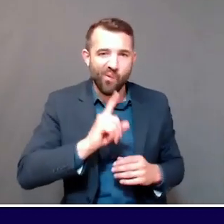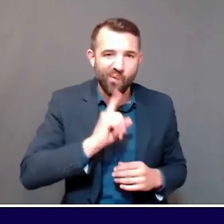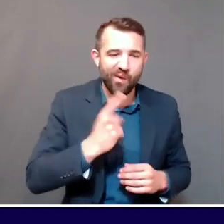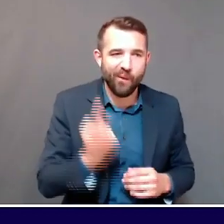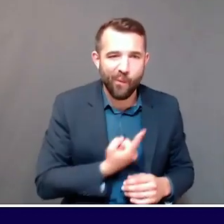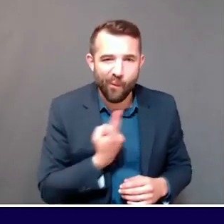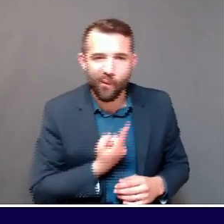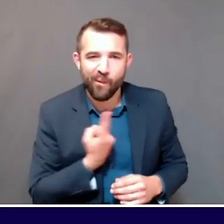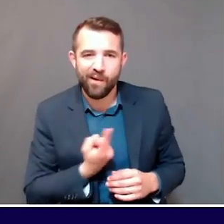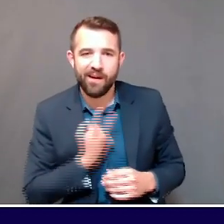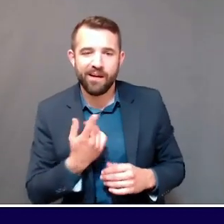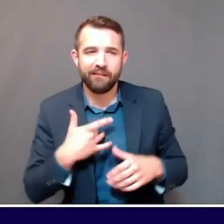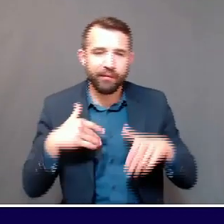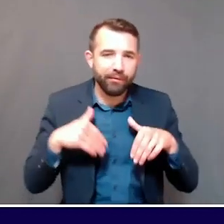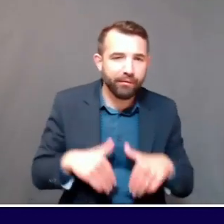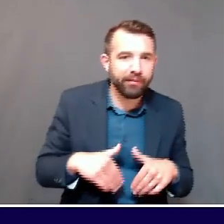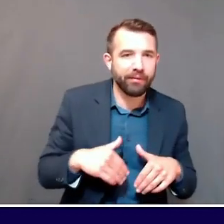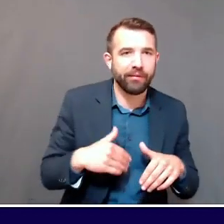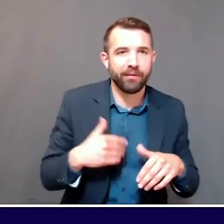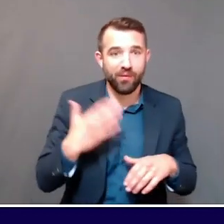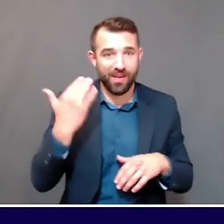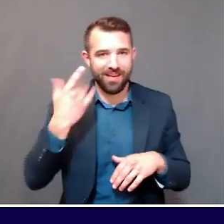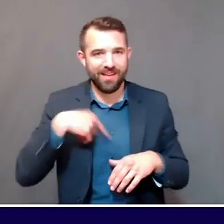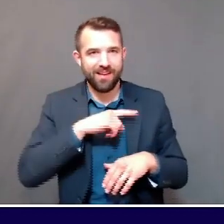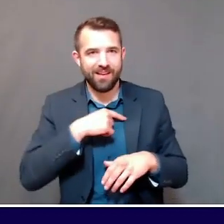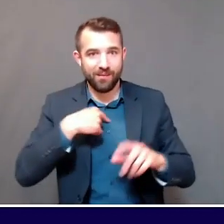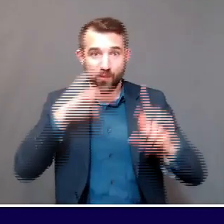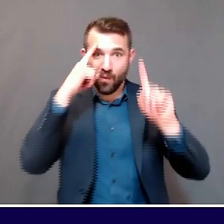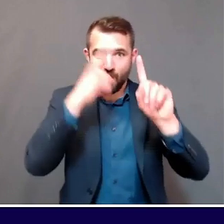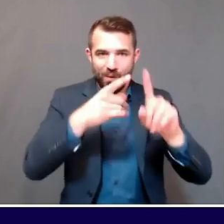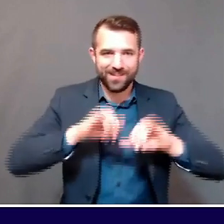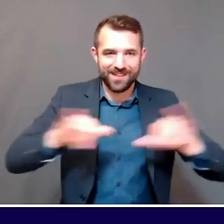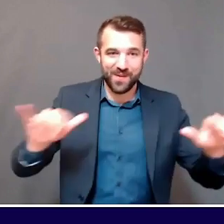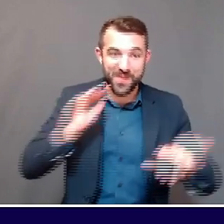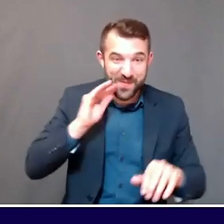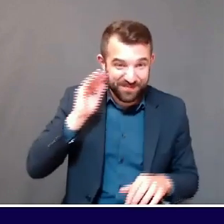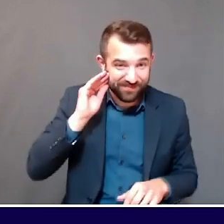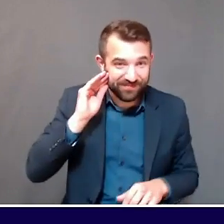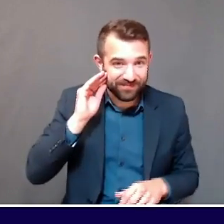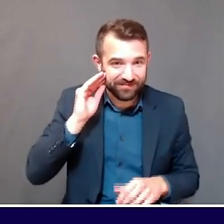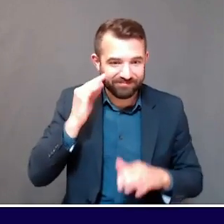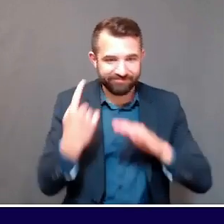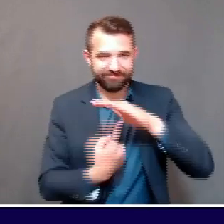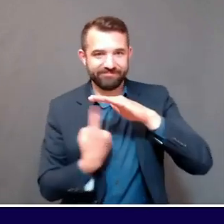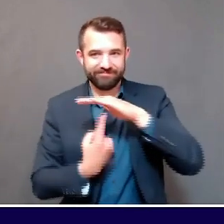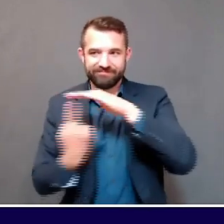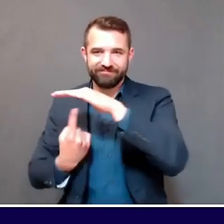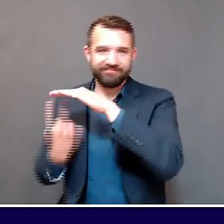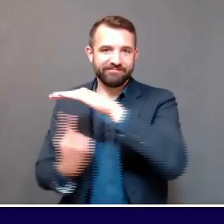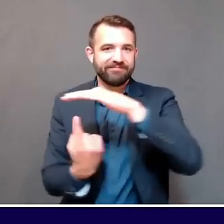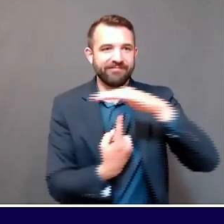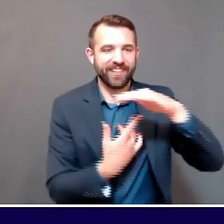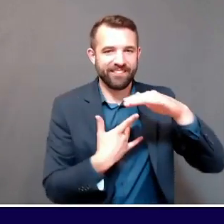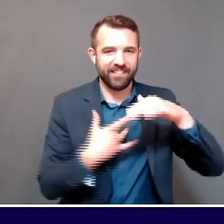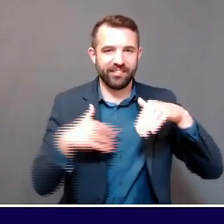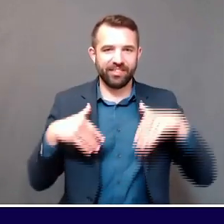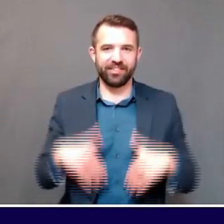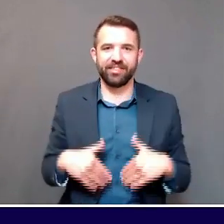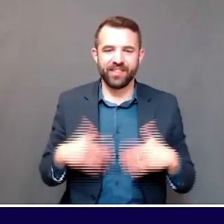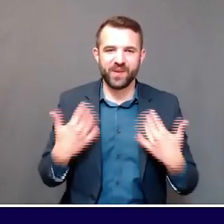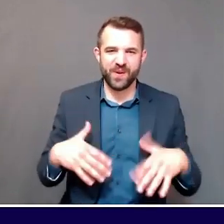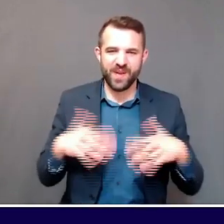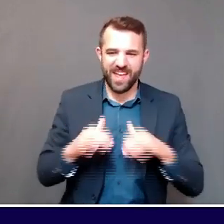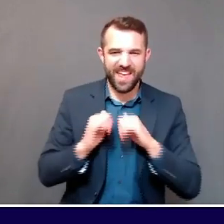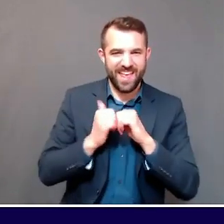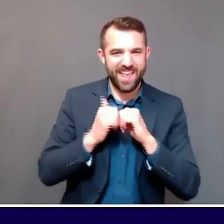occurs within the pandemic of COVID-19. And for me, one of the ways that we can try